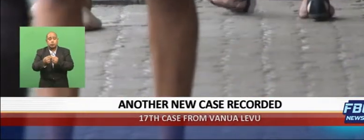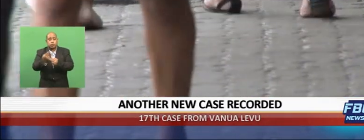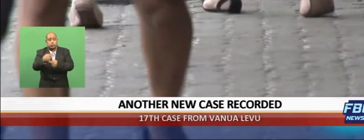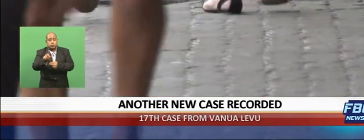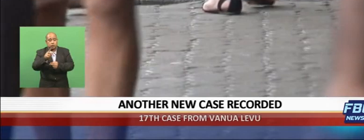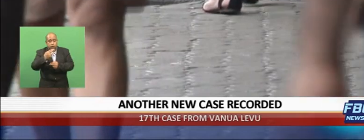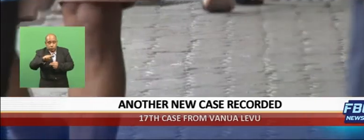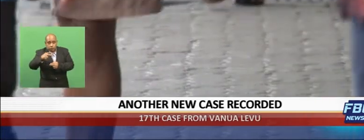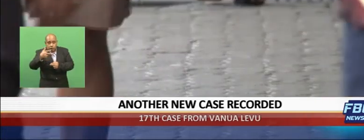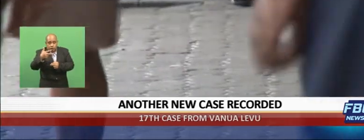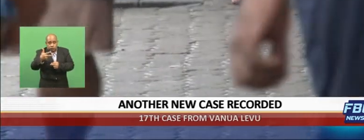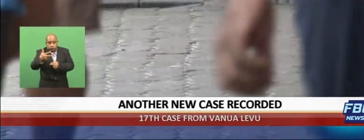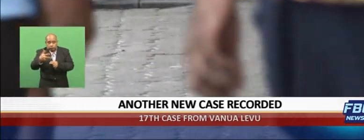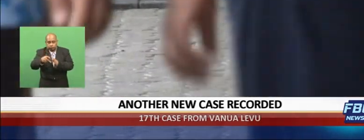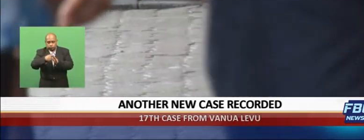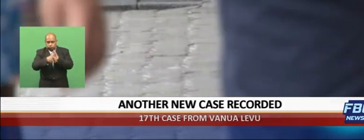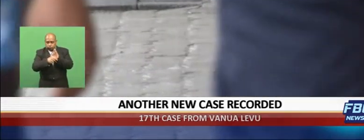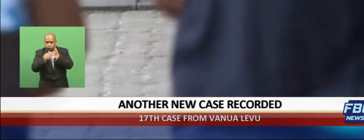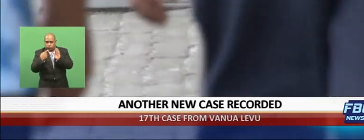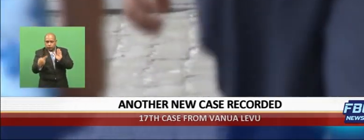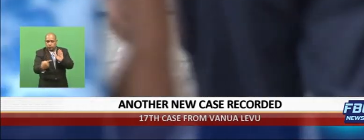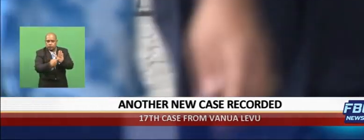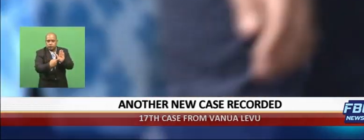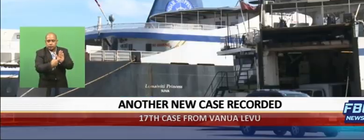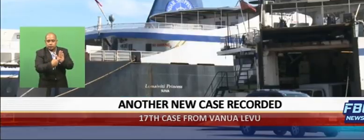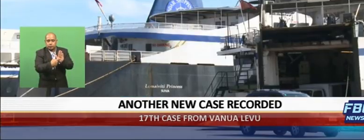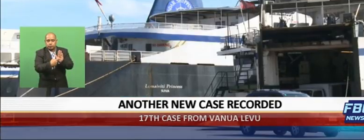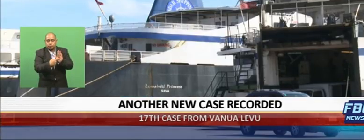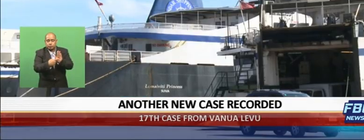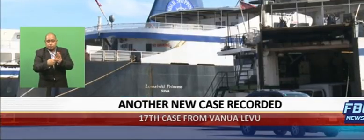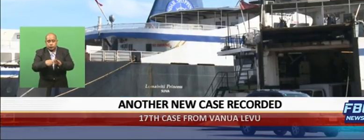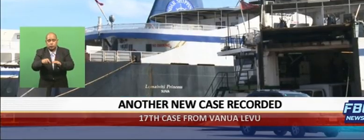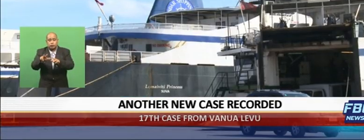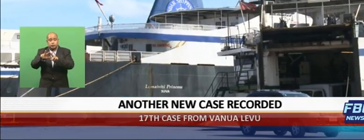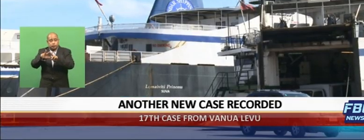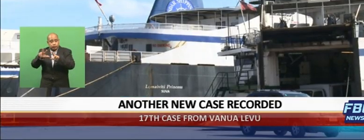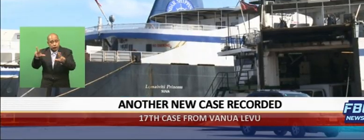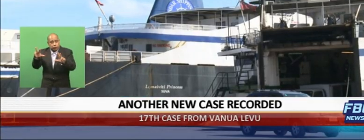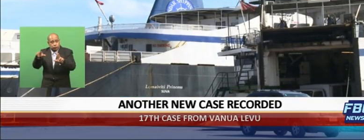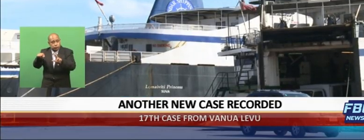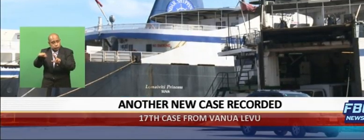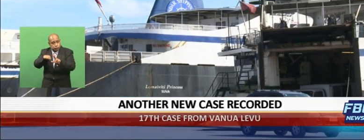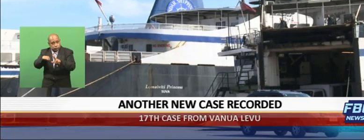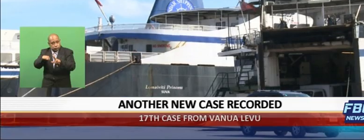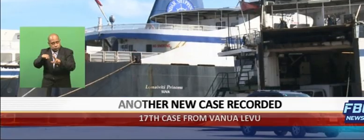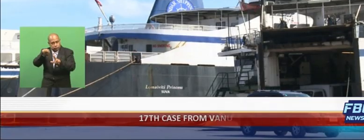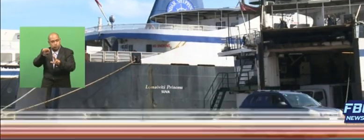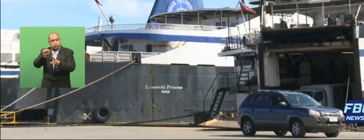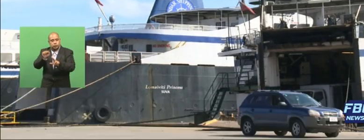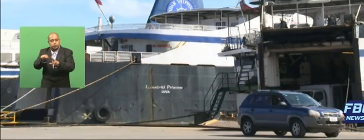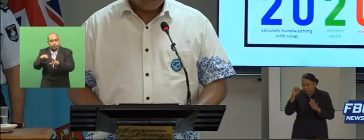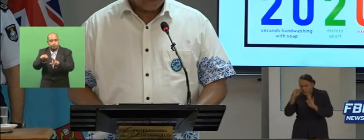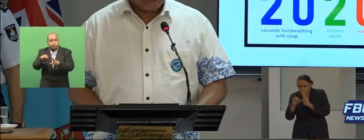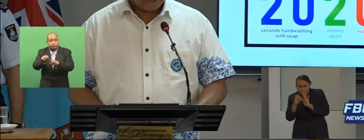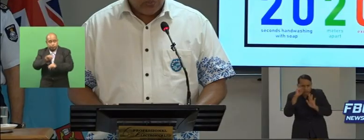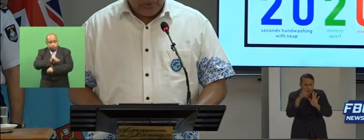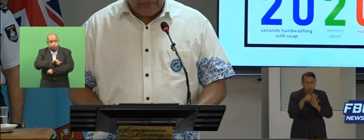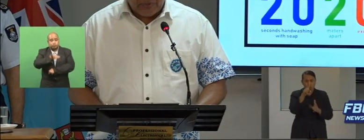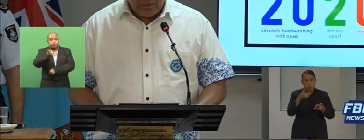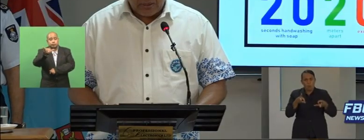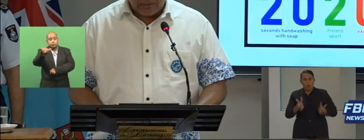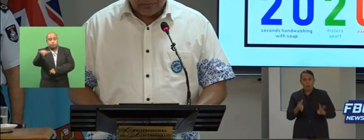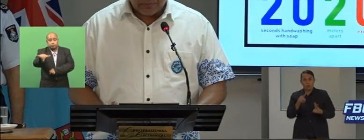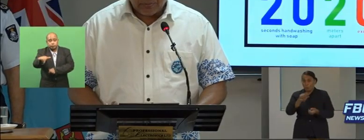the continued risk of transmission on Vanua-Levu, our ban on inter-island travel by air and sea will remain in effect. But as we